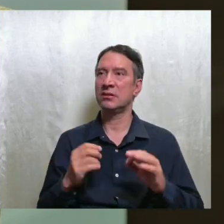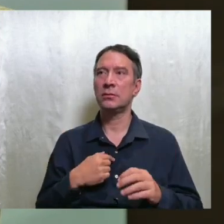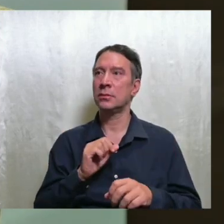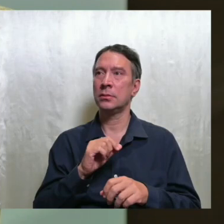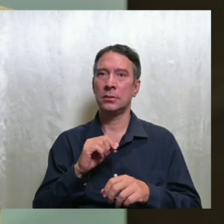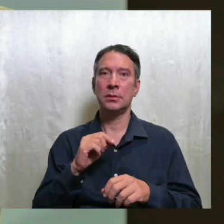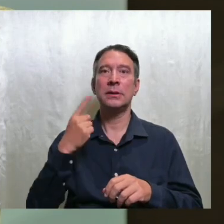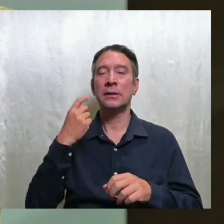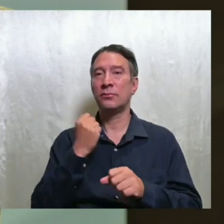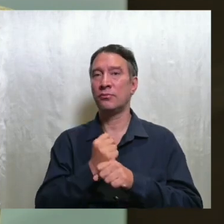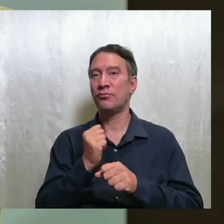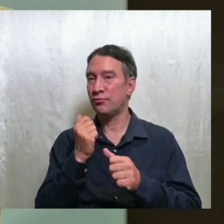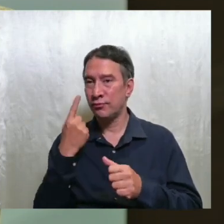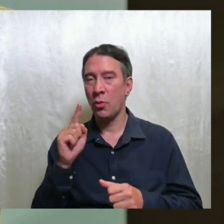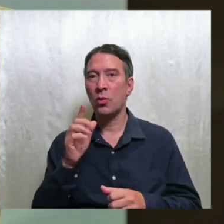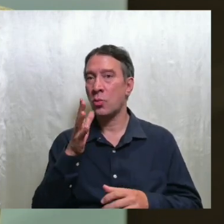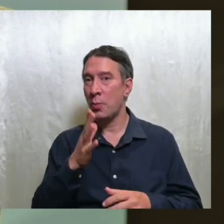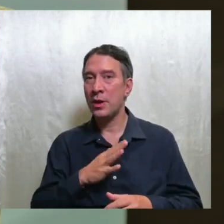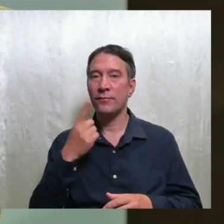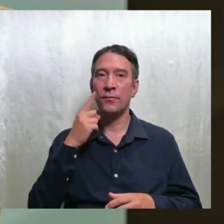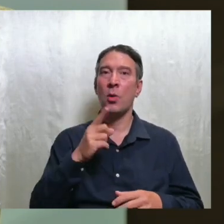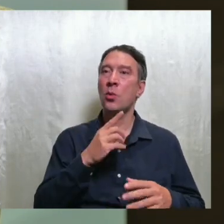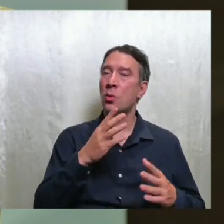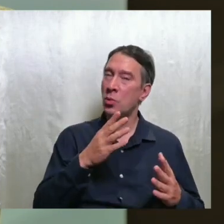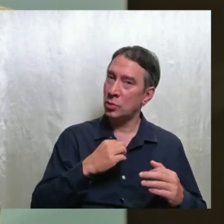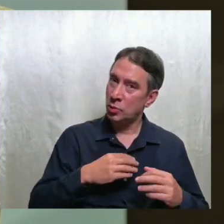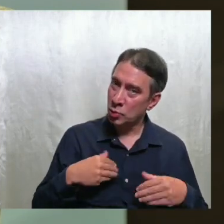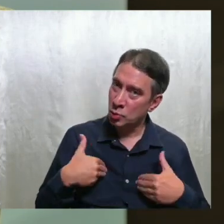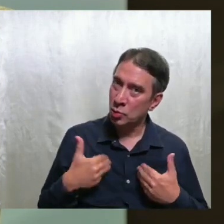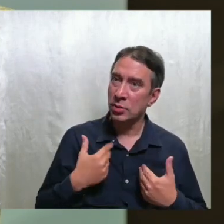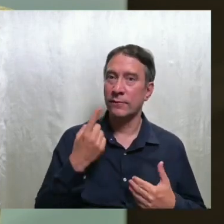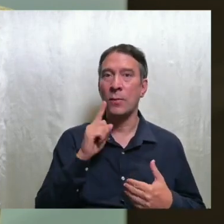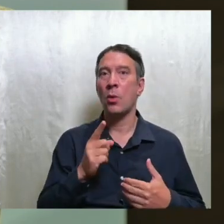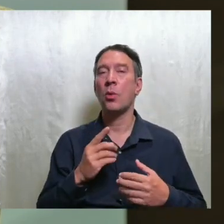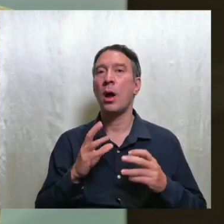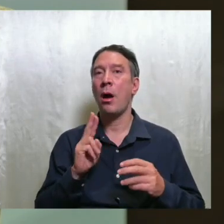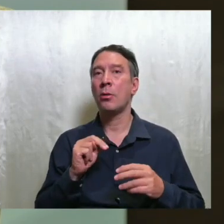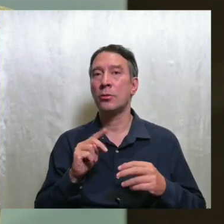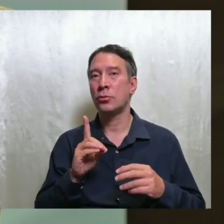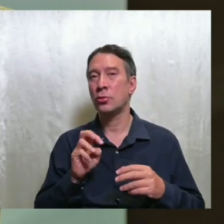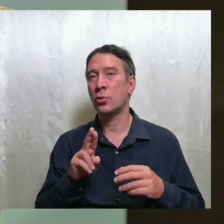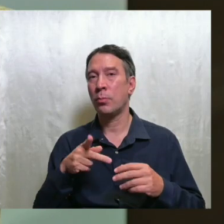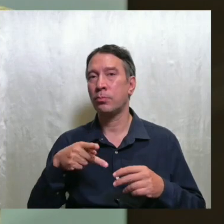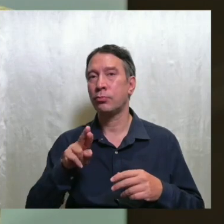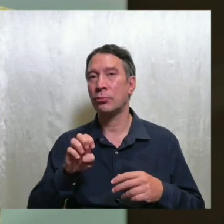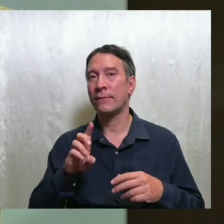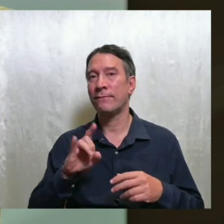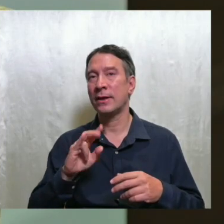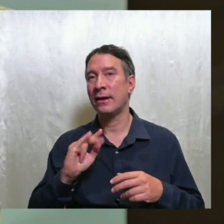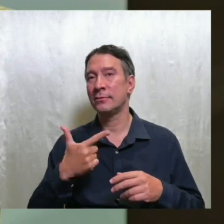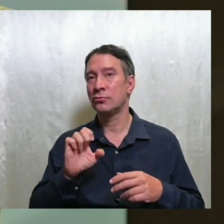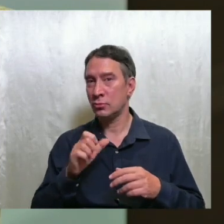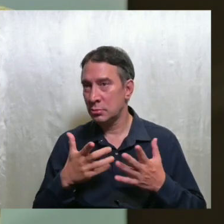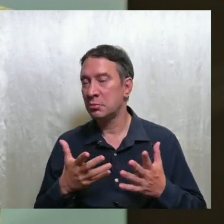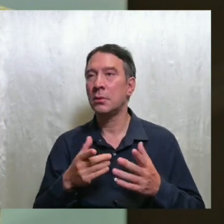youth or senior citizens, for example. So we partner with them and come up with like a really strong